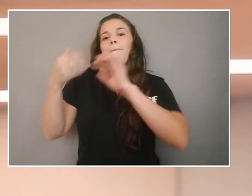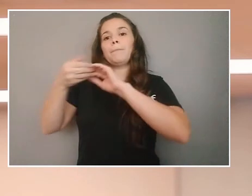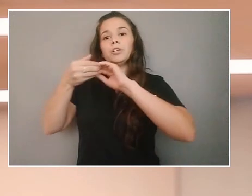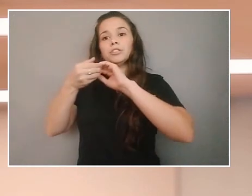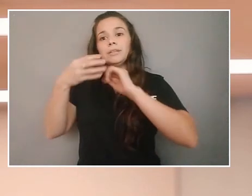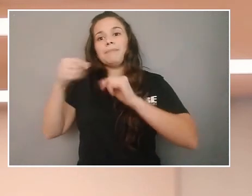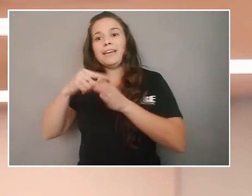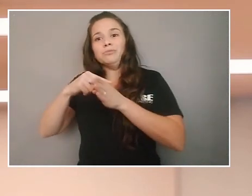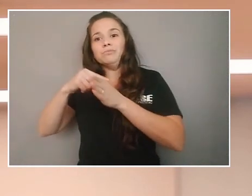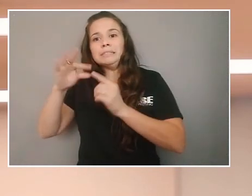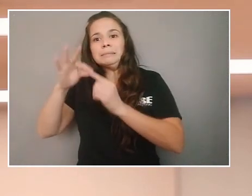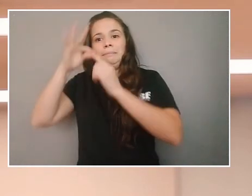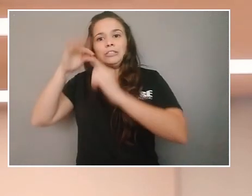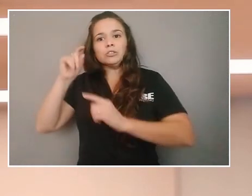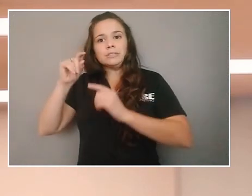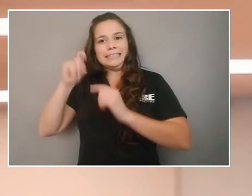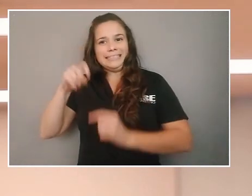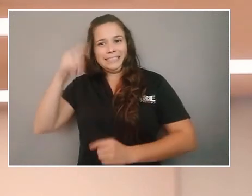were explored.